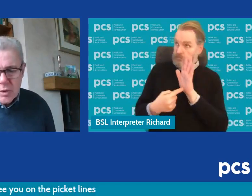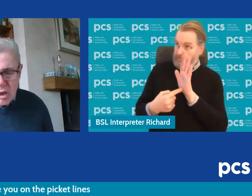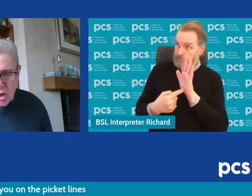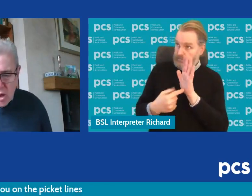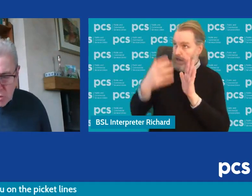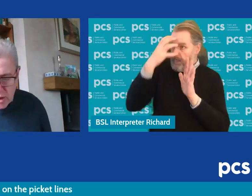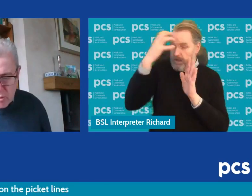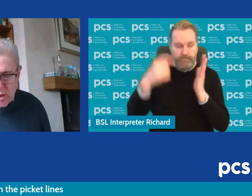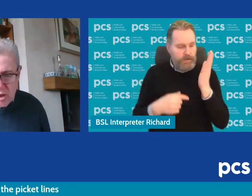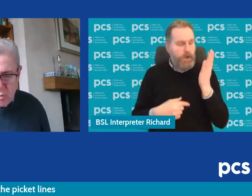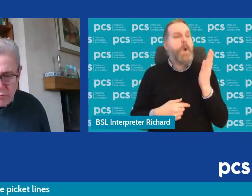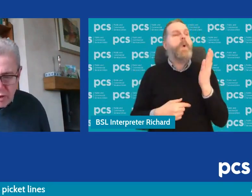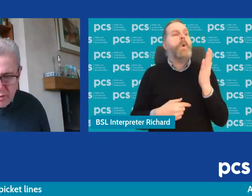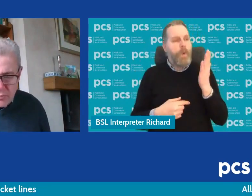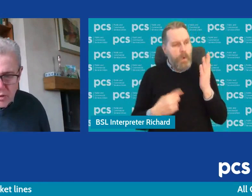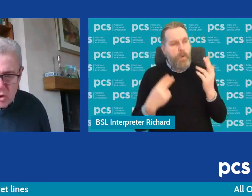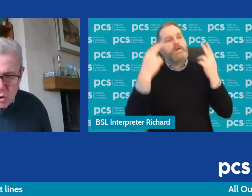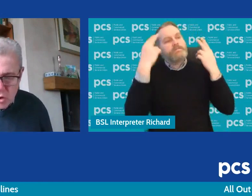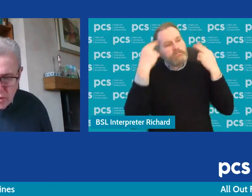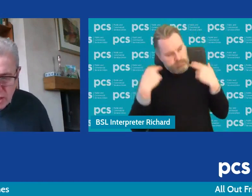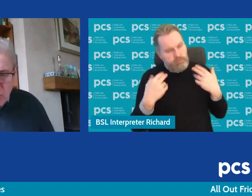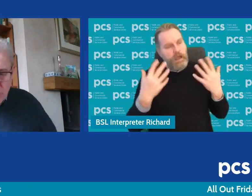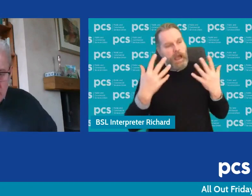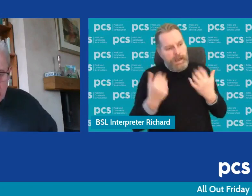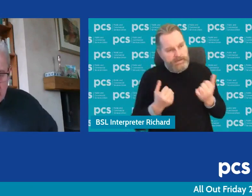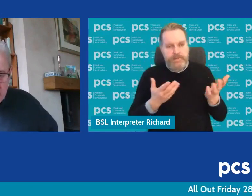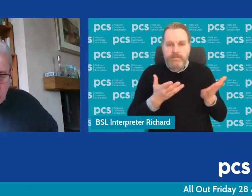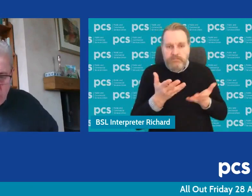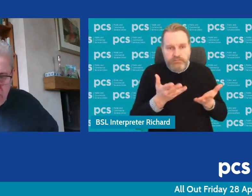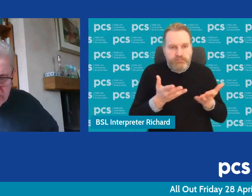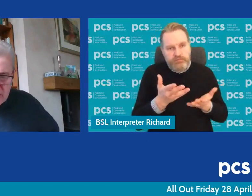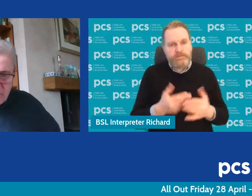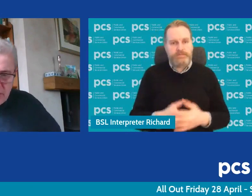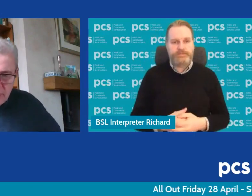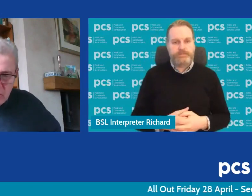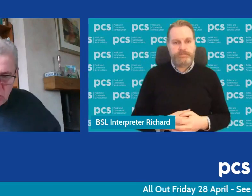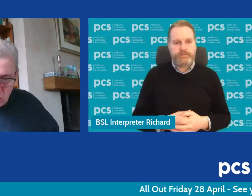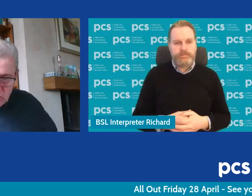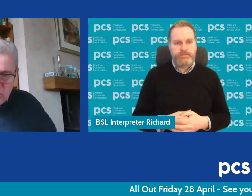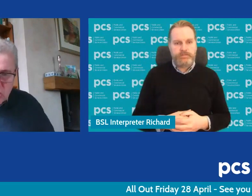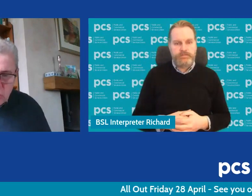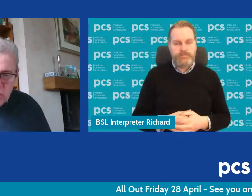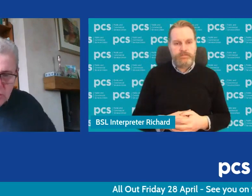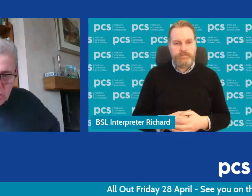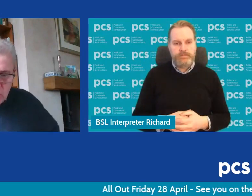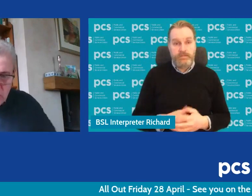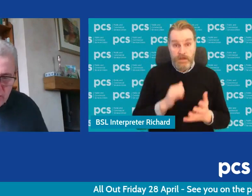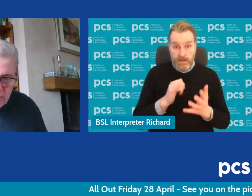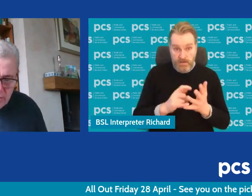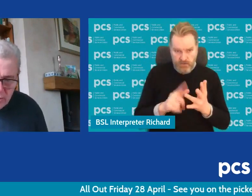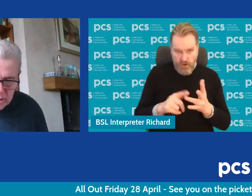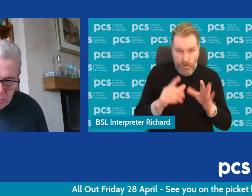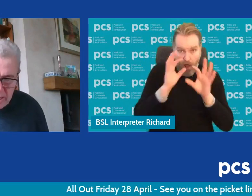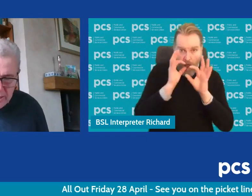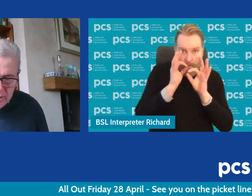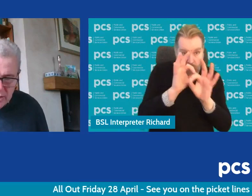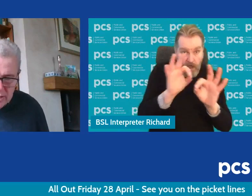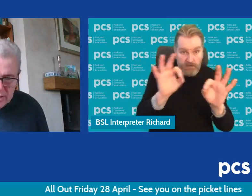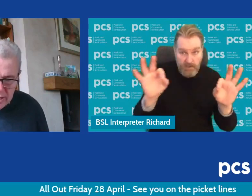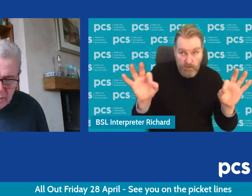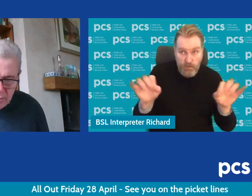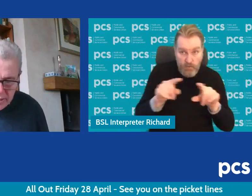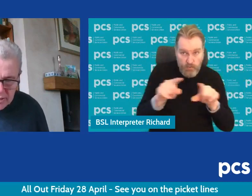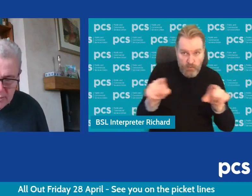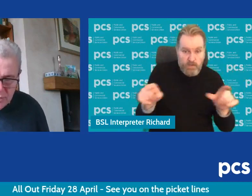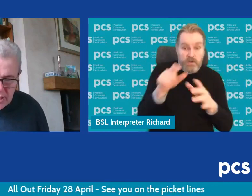table. So what I wanted to swiftly turn to now is what we're asking people all to do to ensure that this ballot that